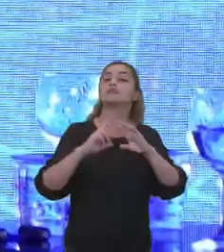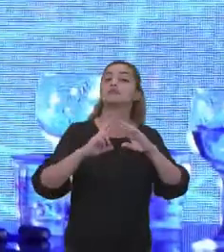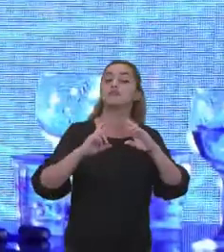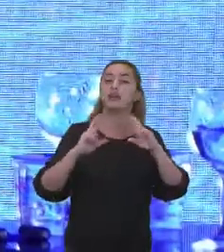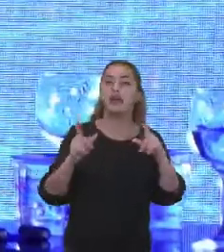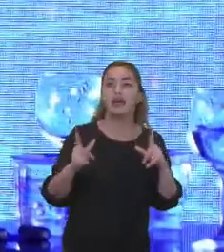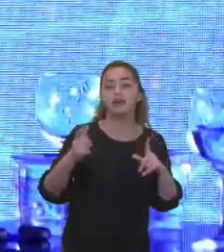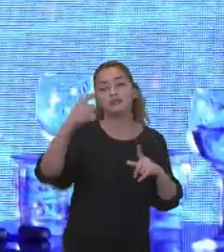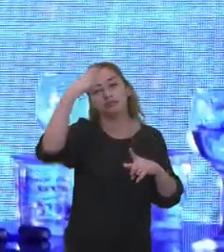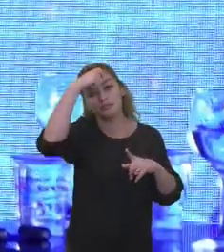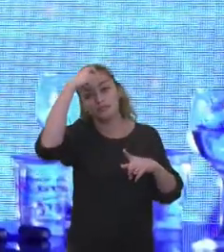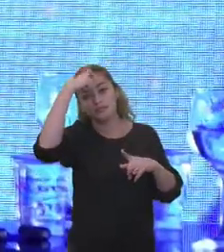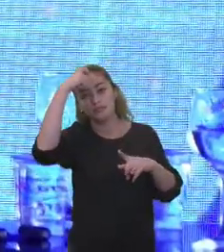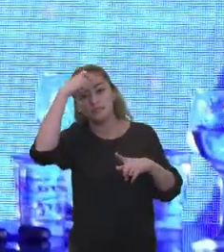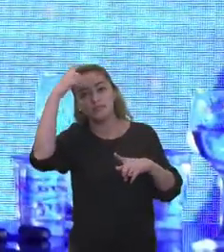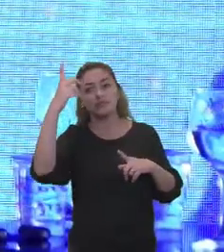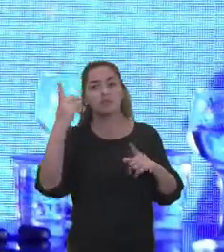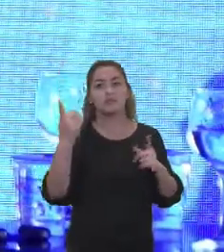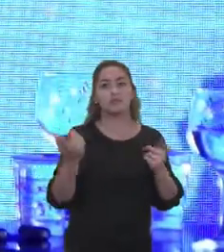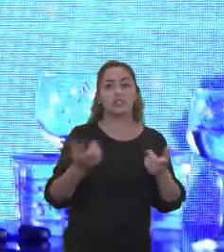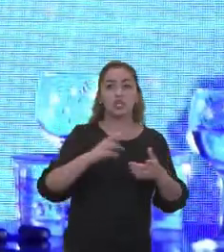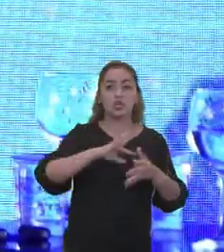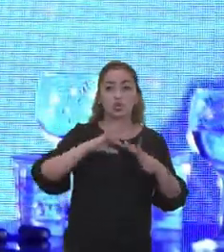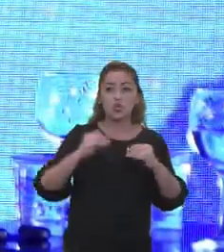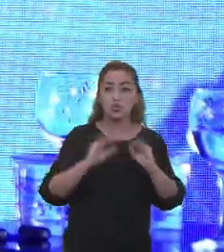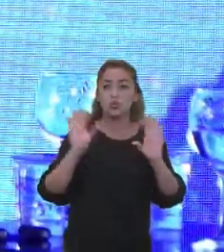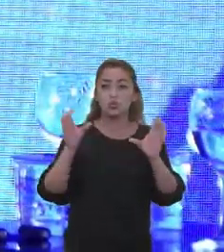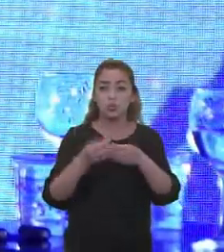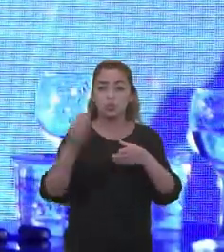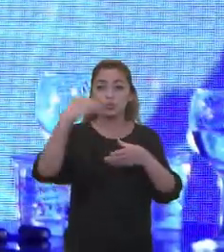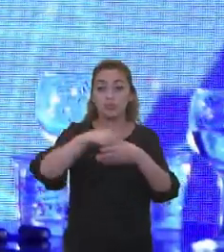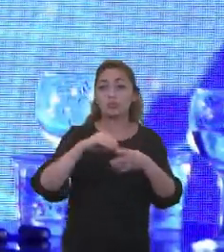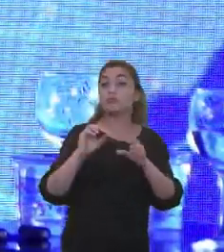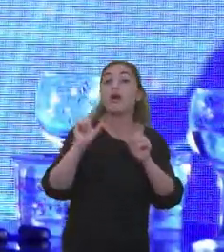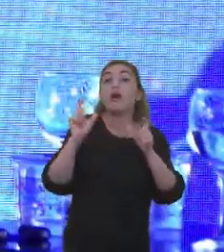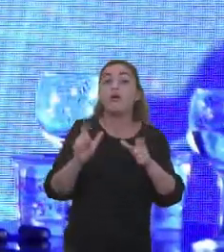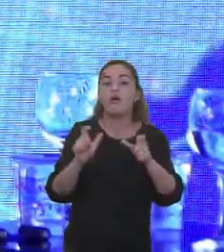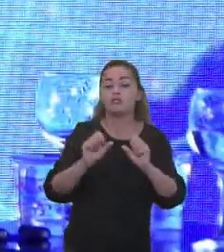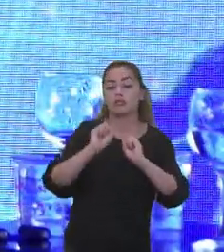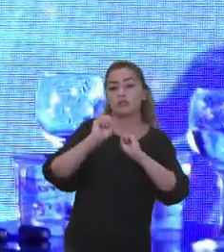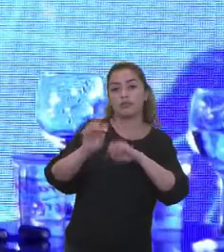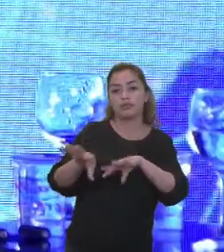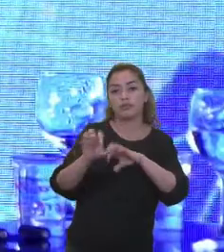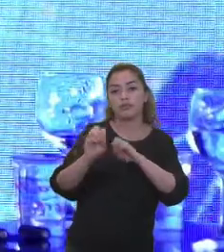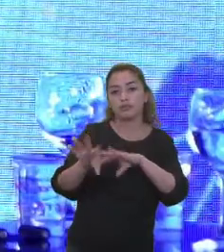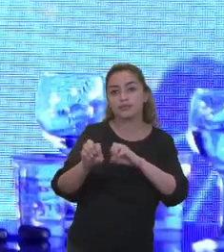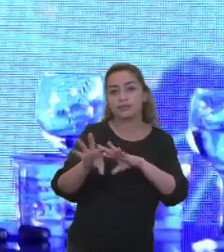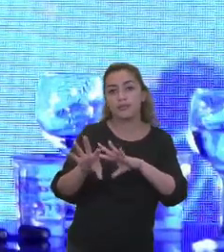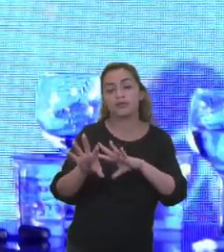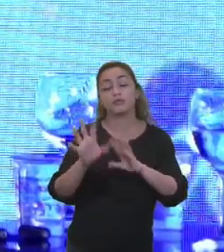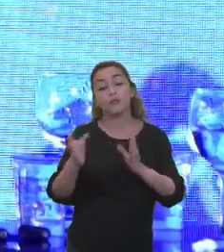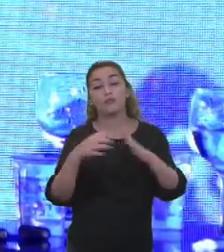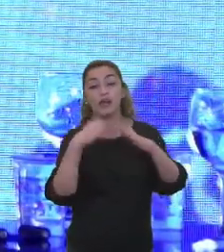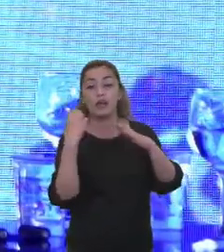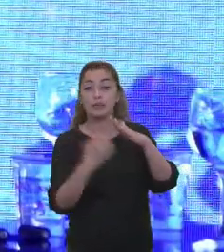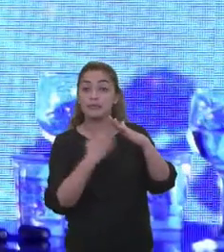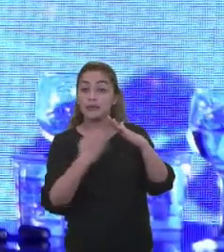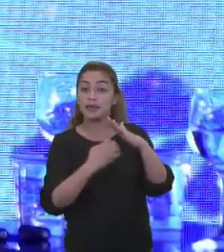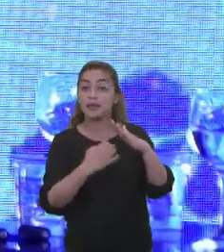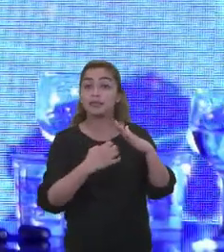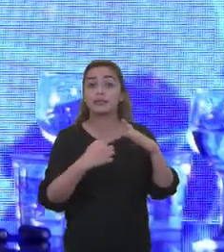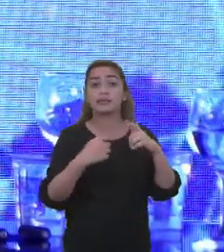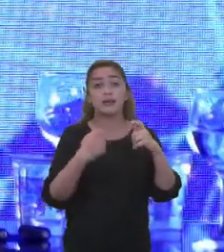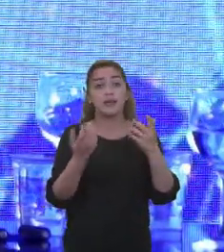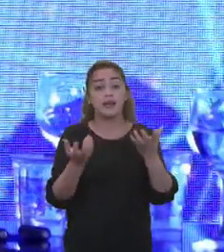that are different mentally, intellectually, and especially having to do with education. There's